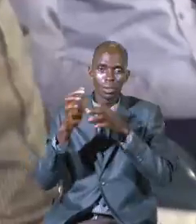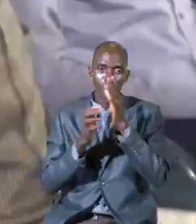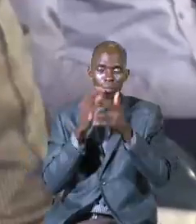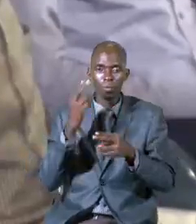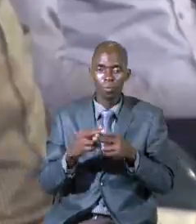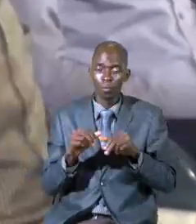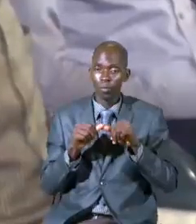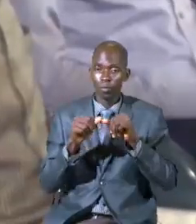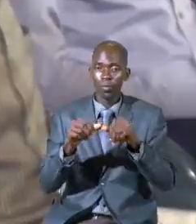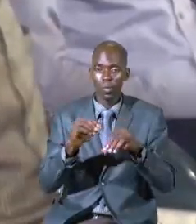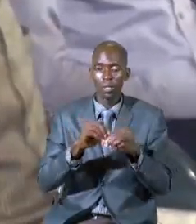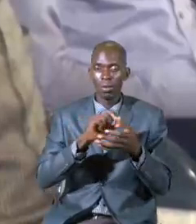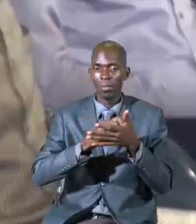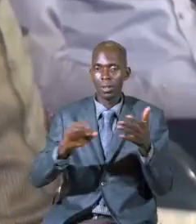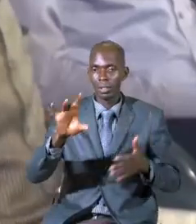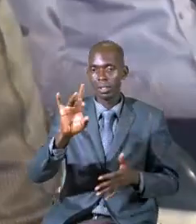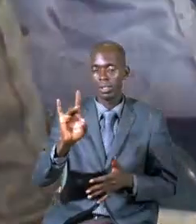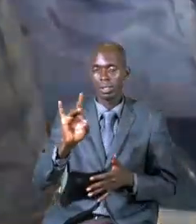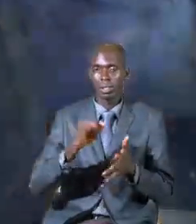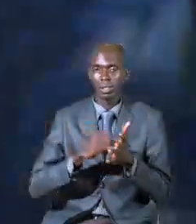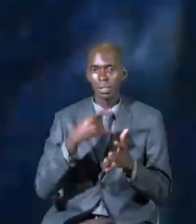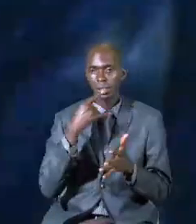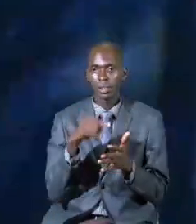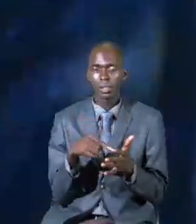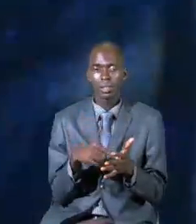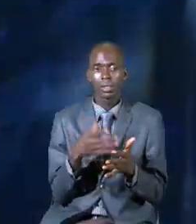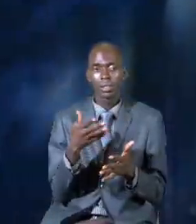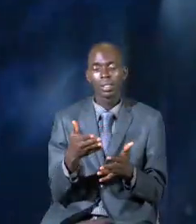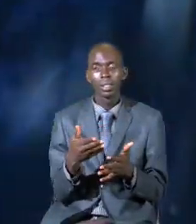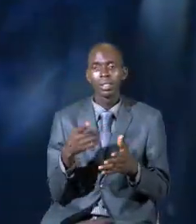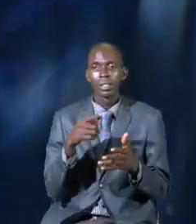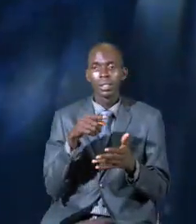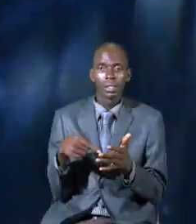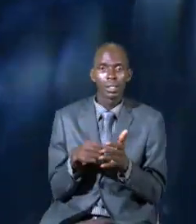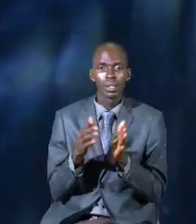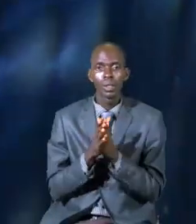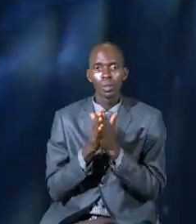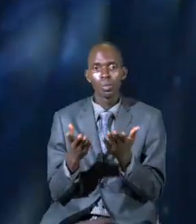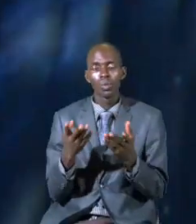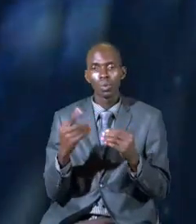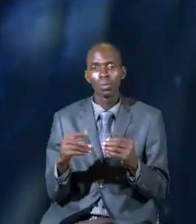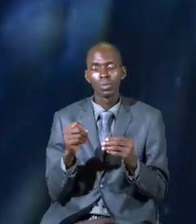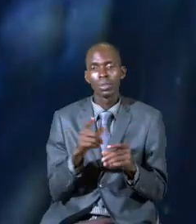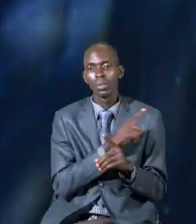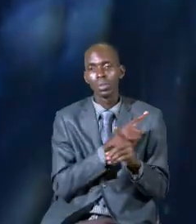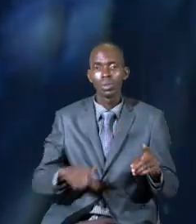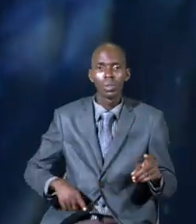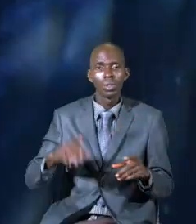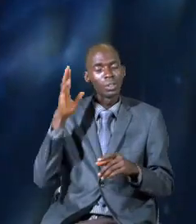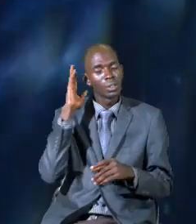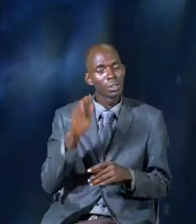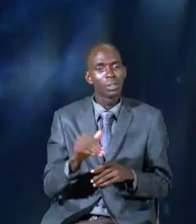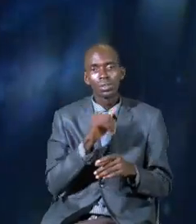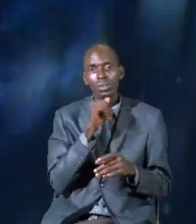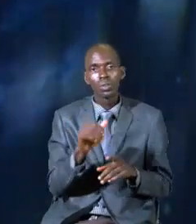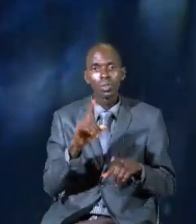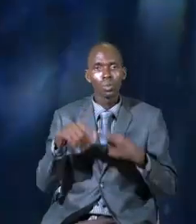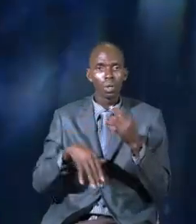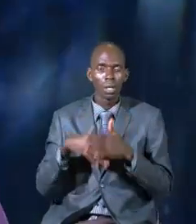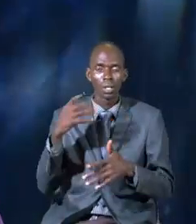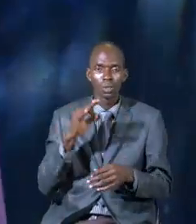verse 8, it says, this book of the law shall not depart out of thy mouth. And